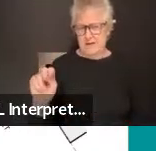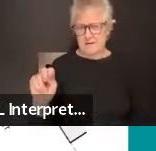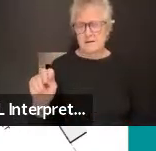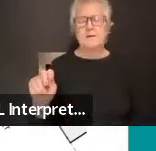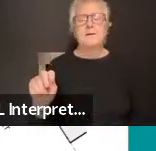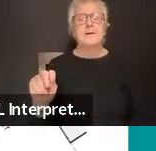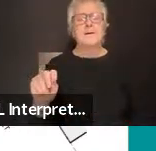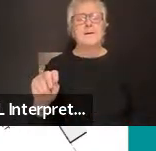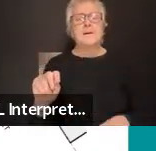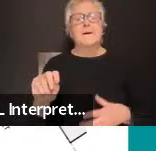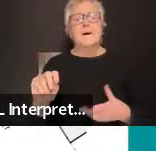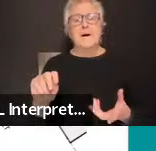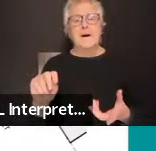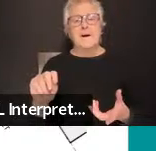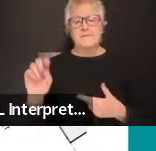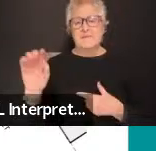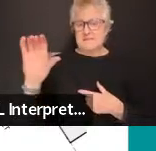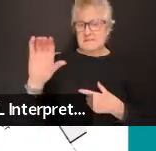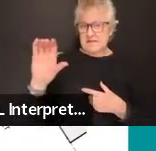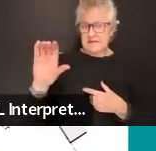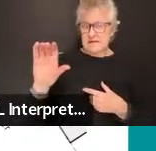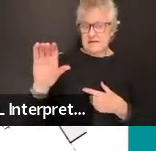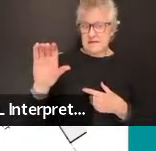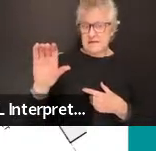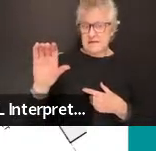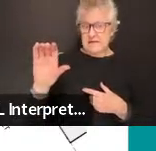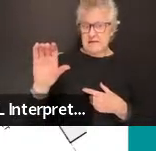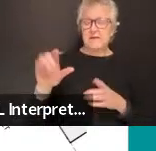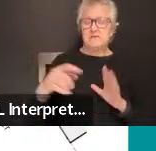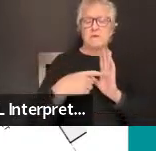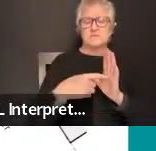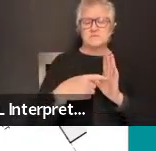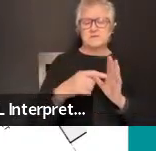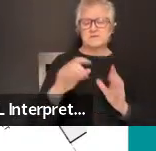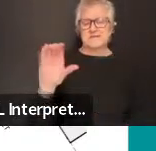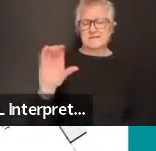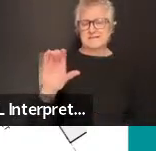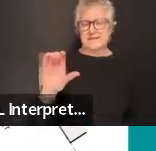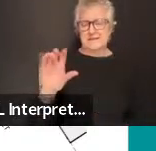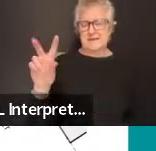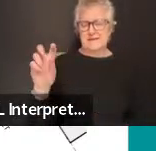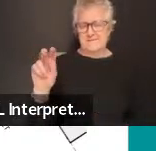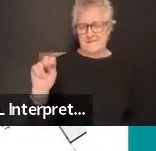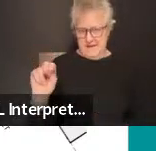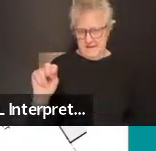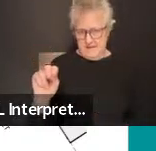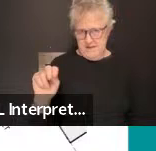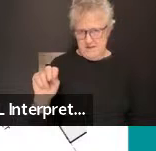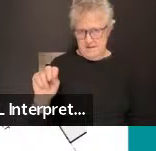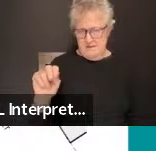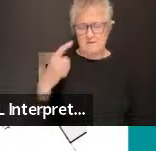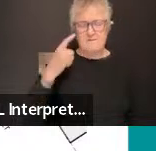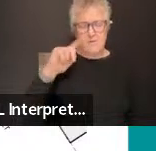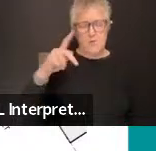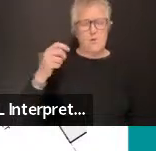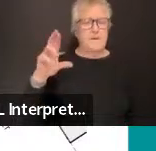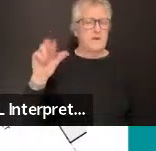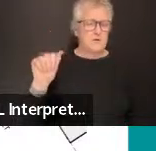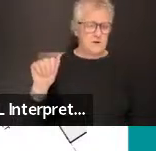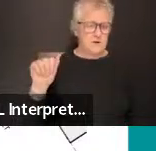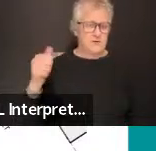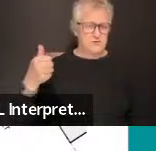There's the C is the C-Van, and that's paratransit. So that's special